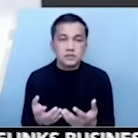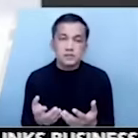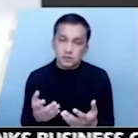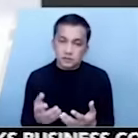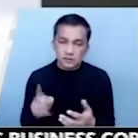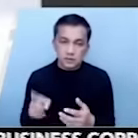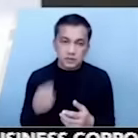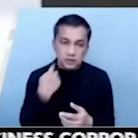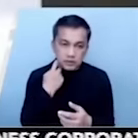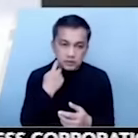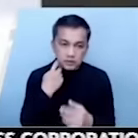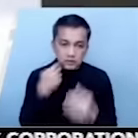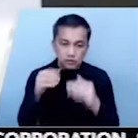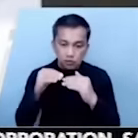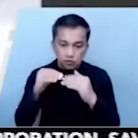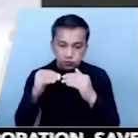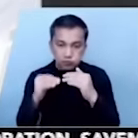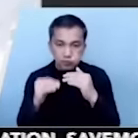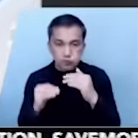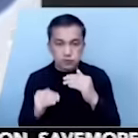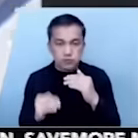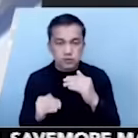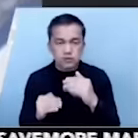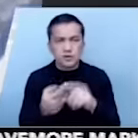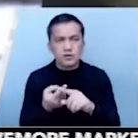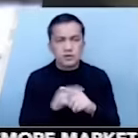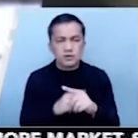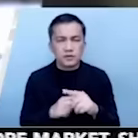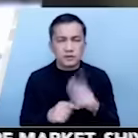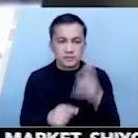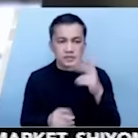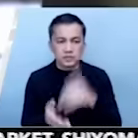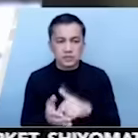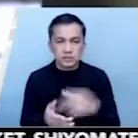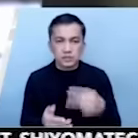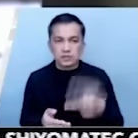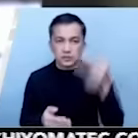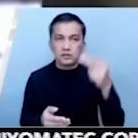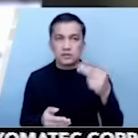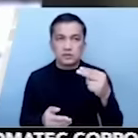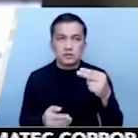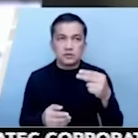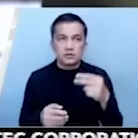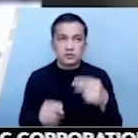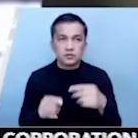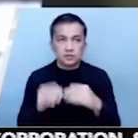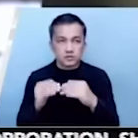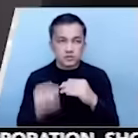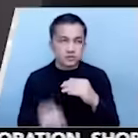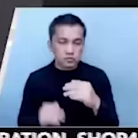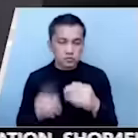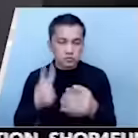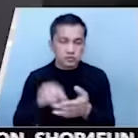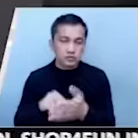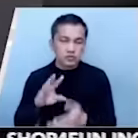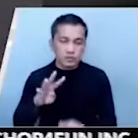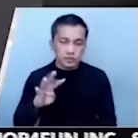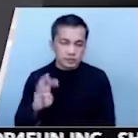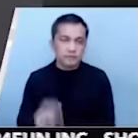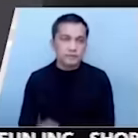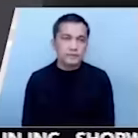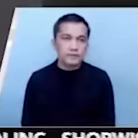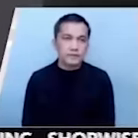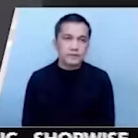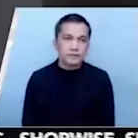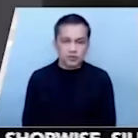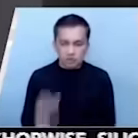has gone down from 3,000 high. It went down to 2,400. Lugi na yung mga farmer